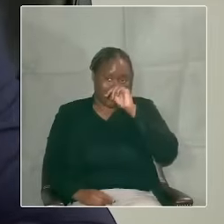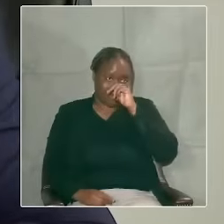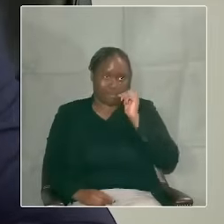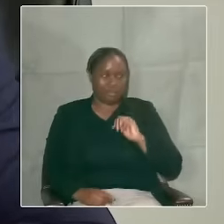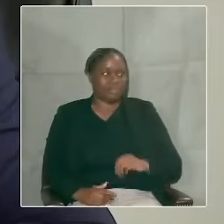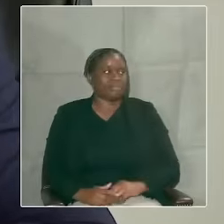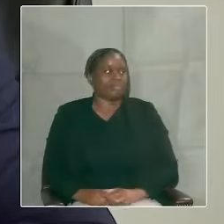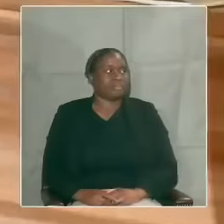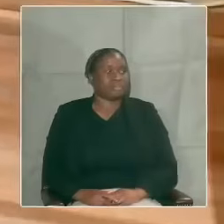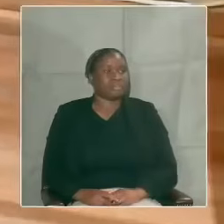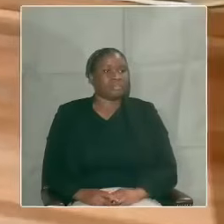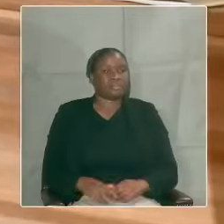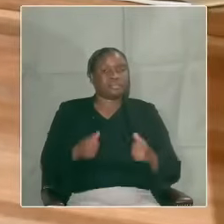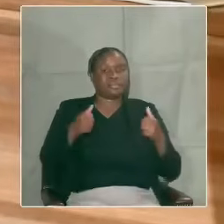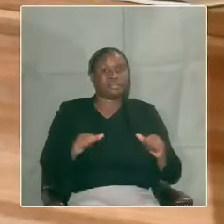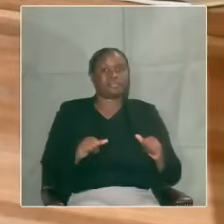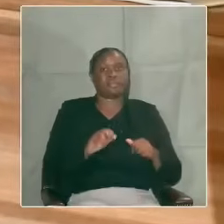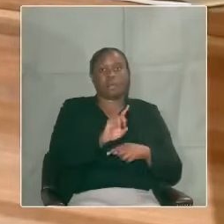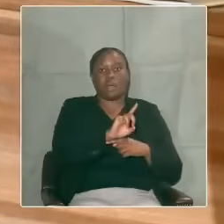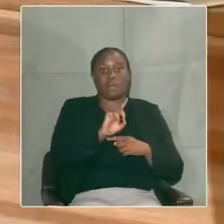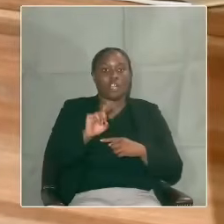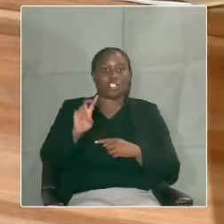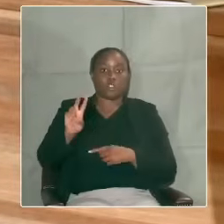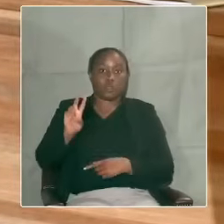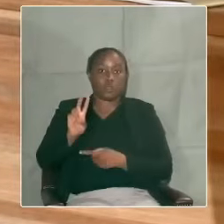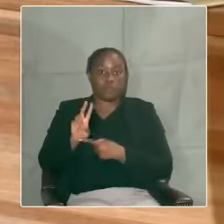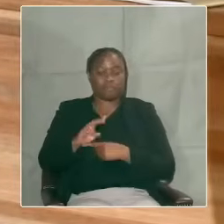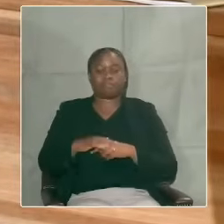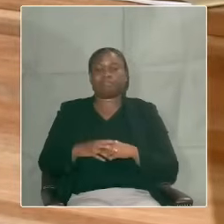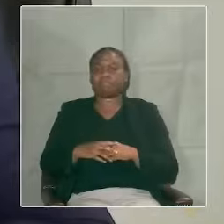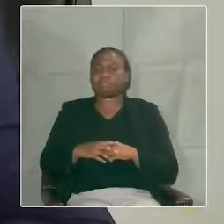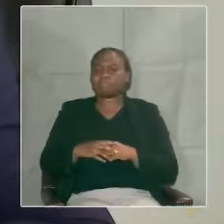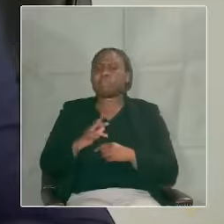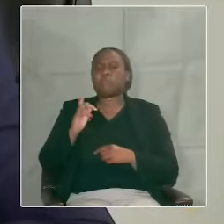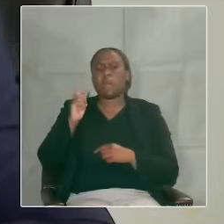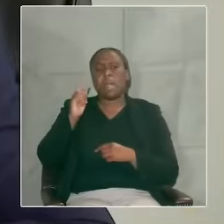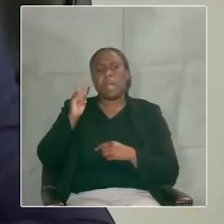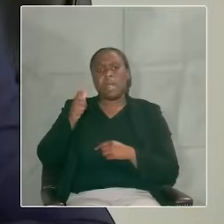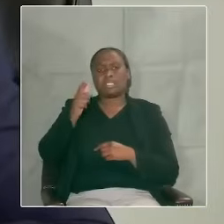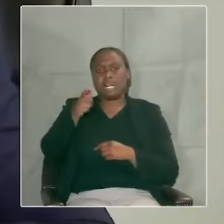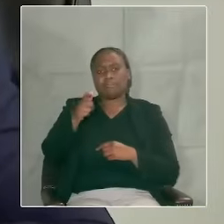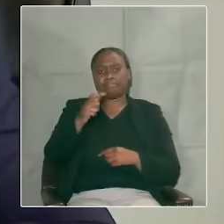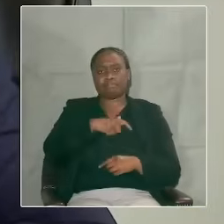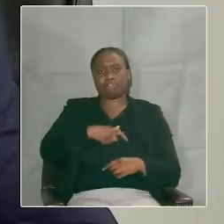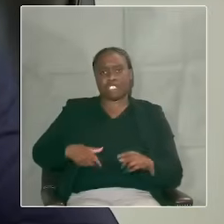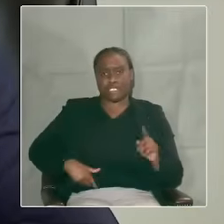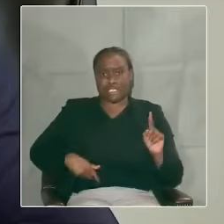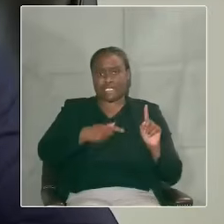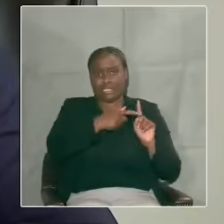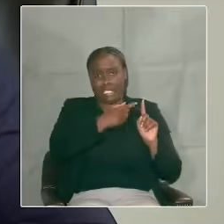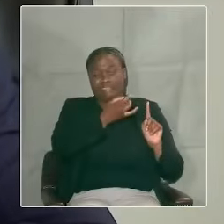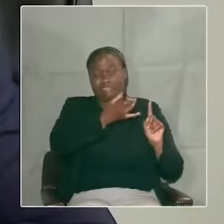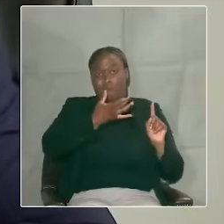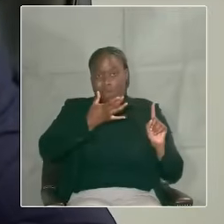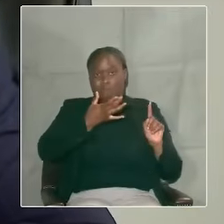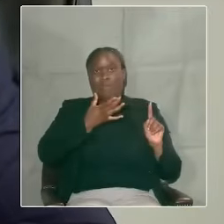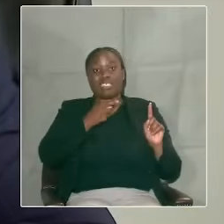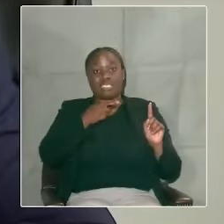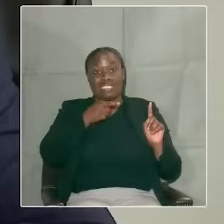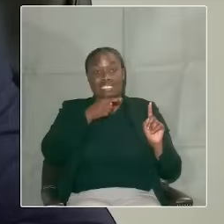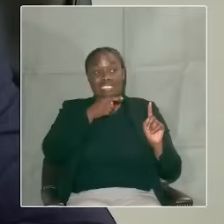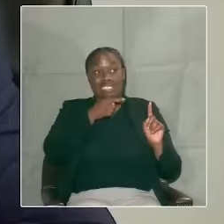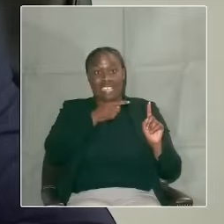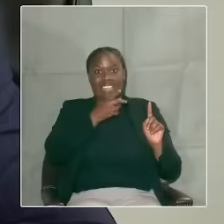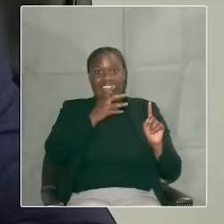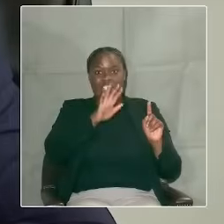Yes, then 112, you say at a later stage? At a later stage, the President did inform me that he did discuss the